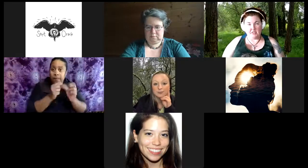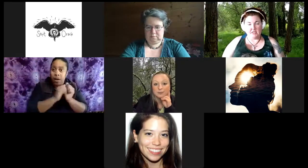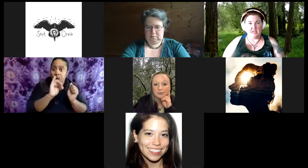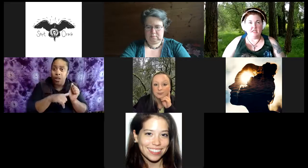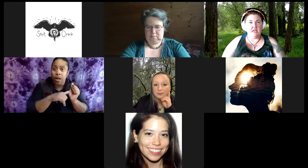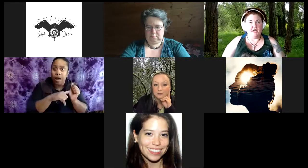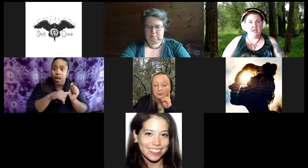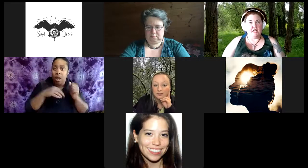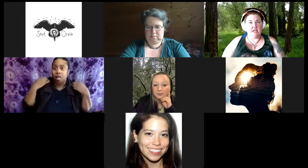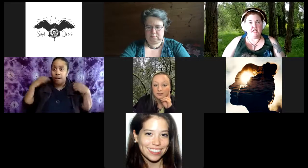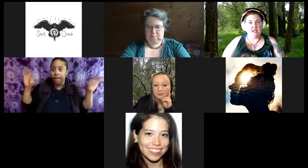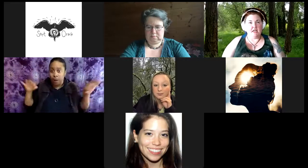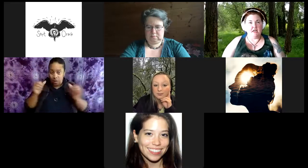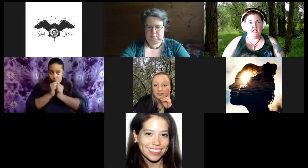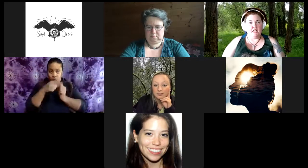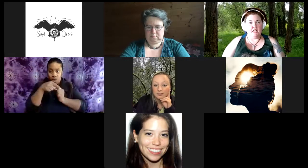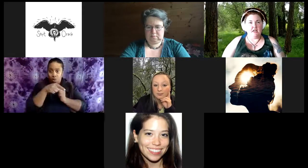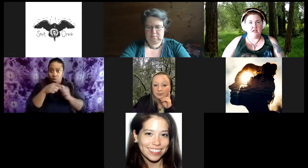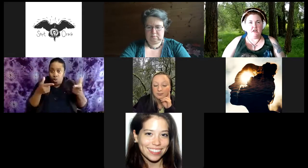what is happening.